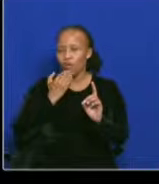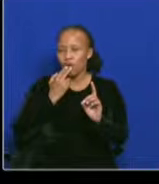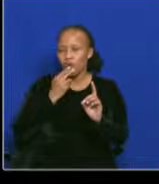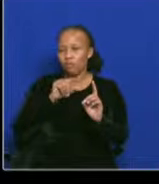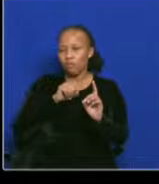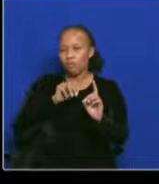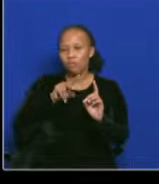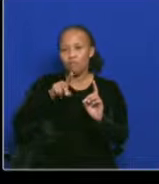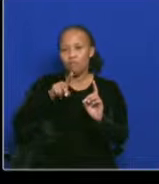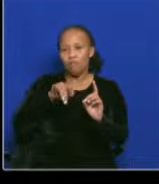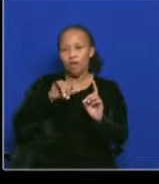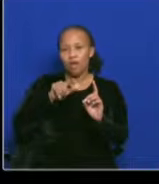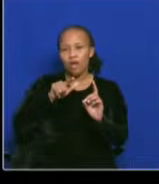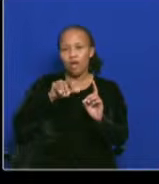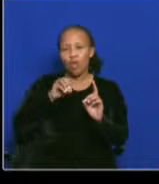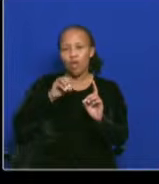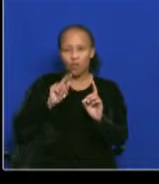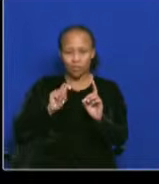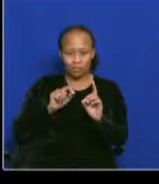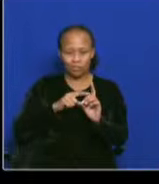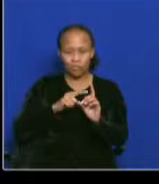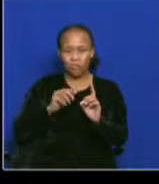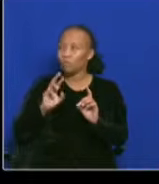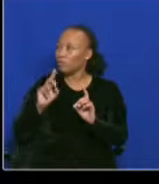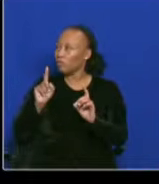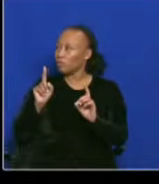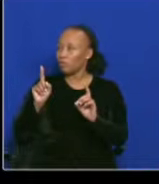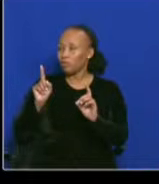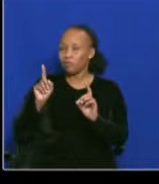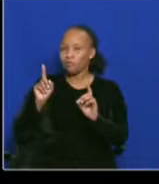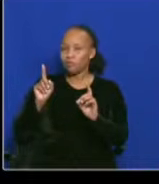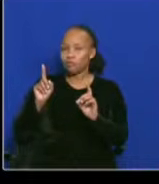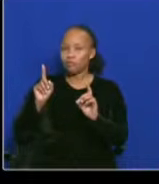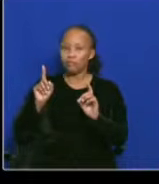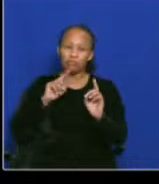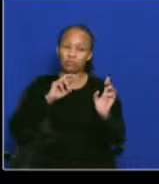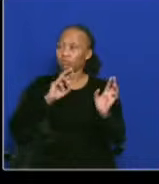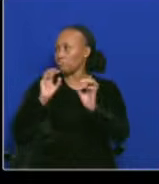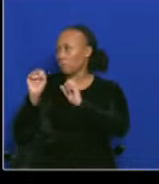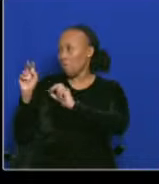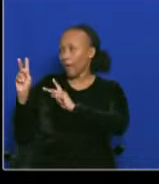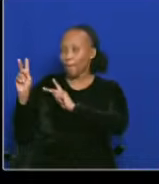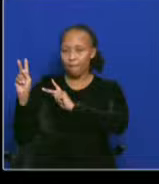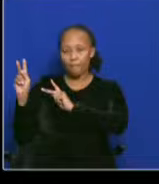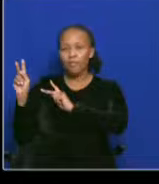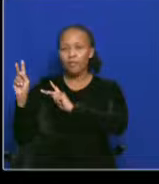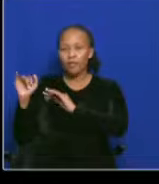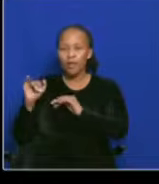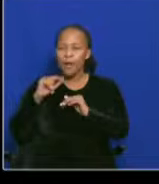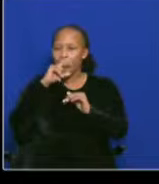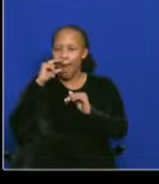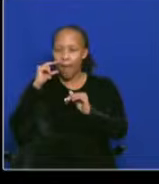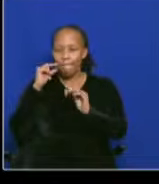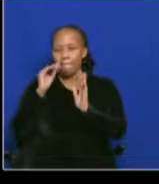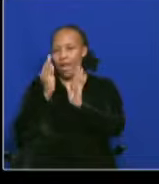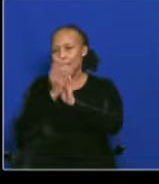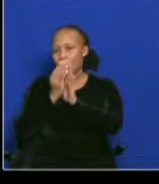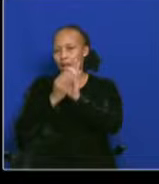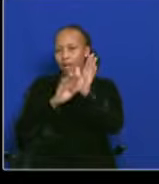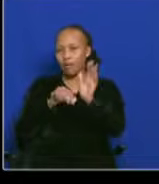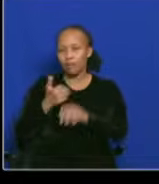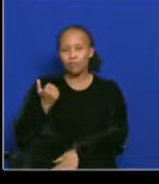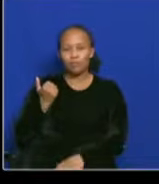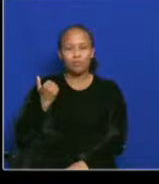Mr. Sayed responds, okay, and then sends him a list of names. I'm not going to read